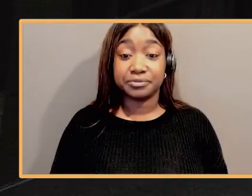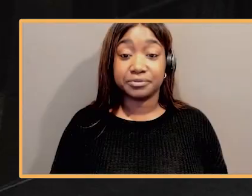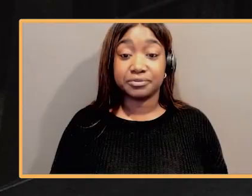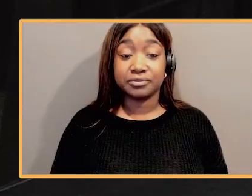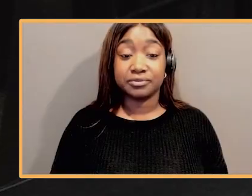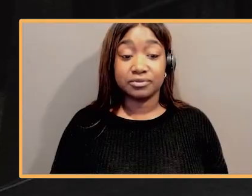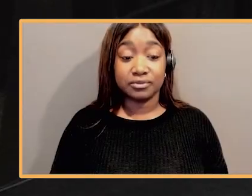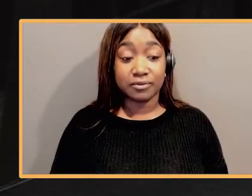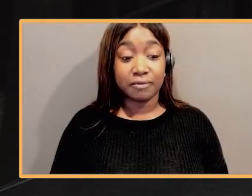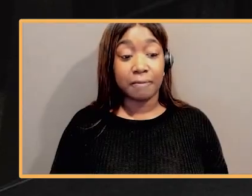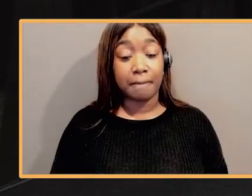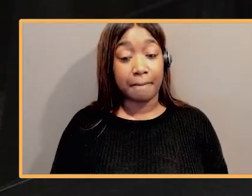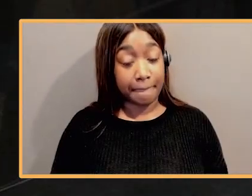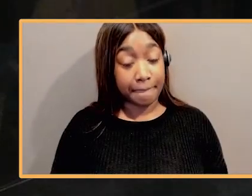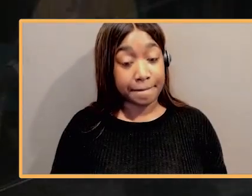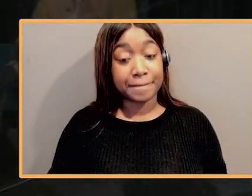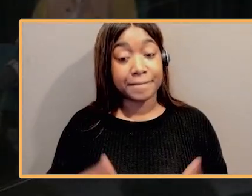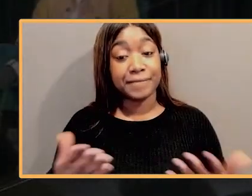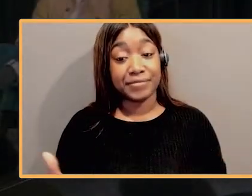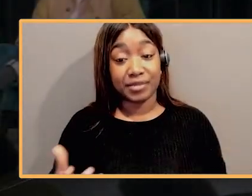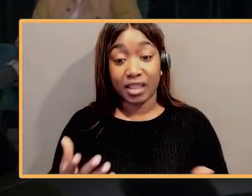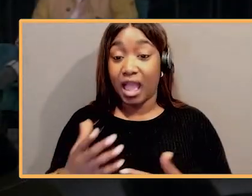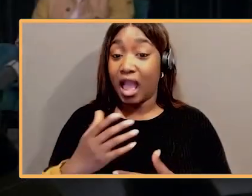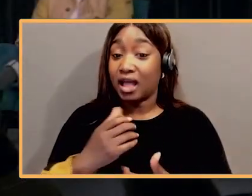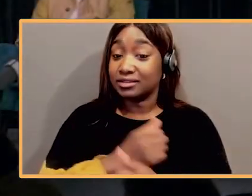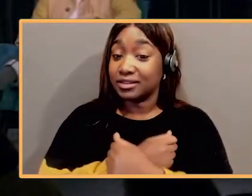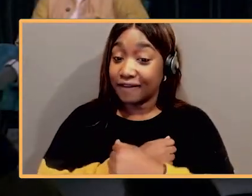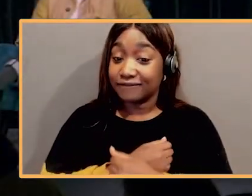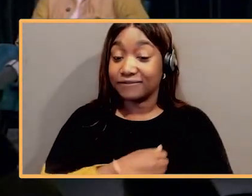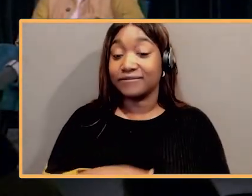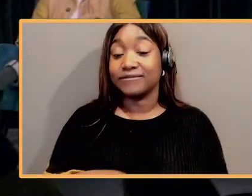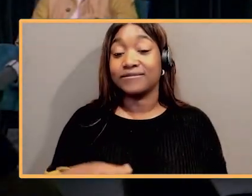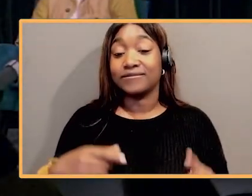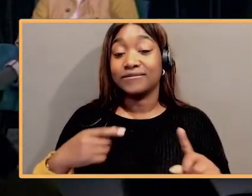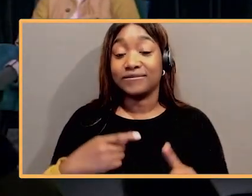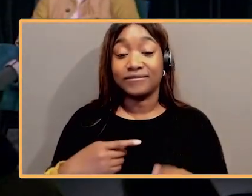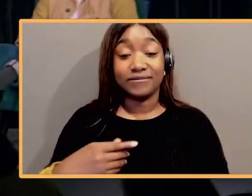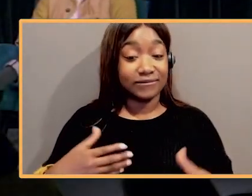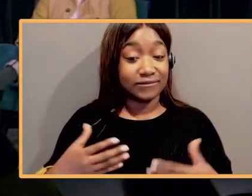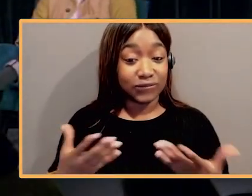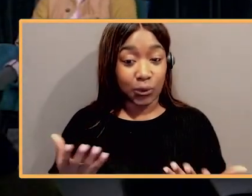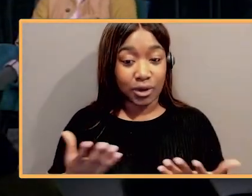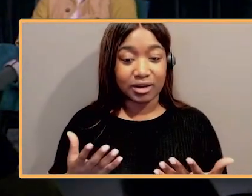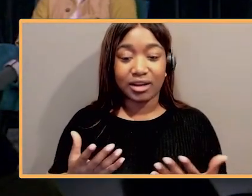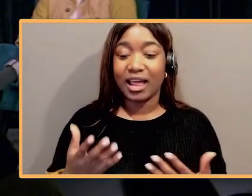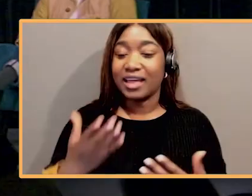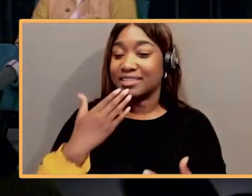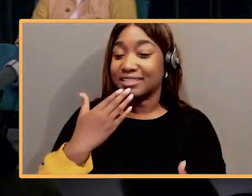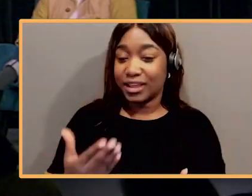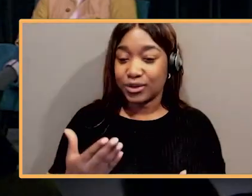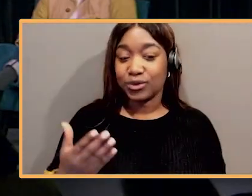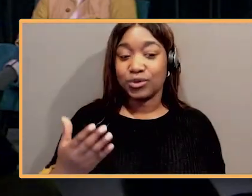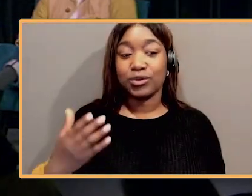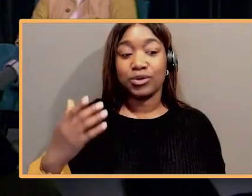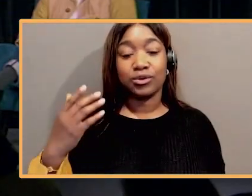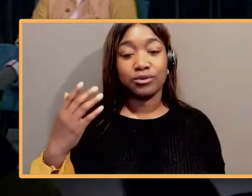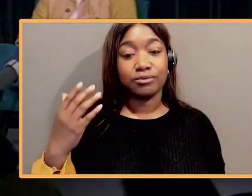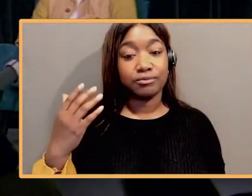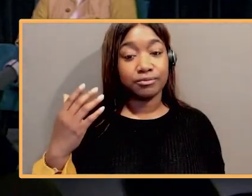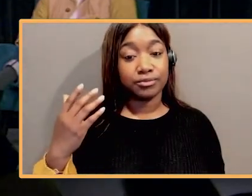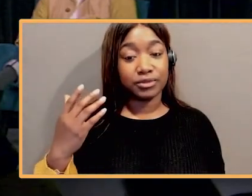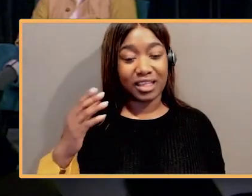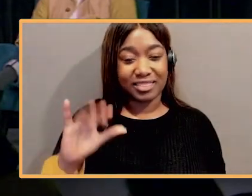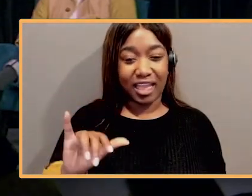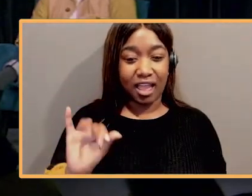What I love is that, or what I can thank you for, is that